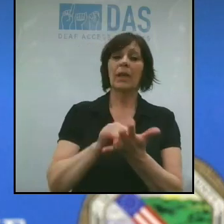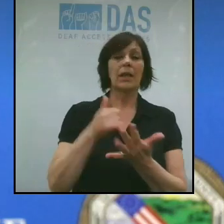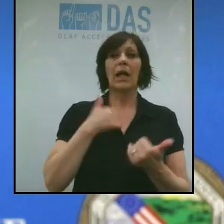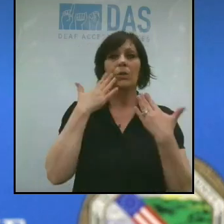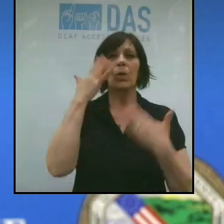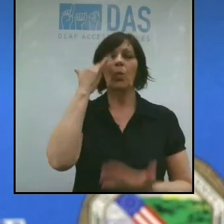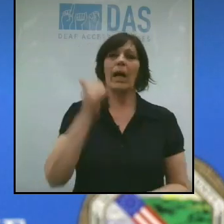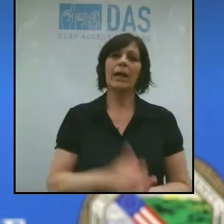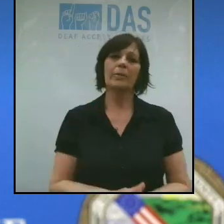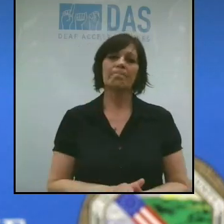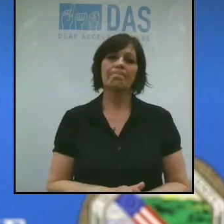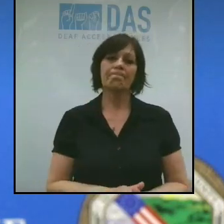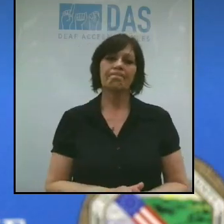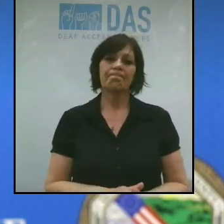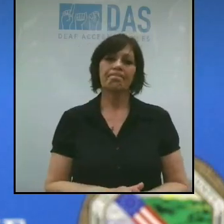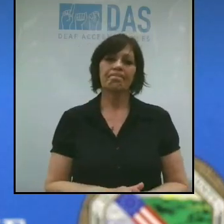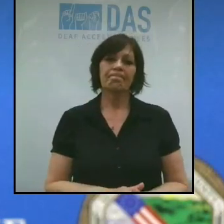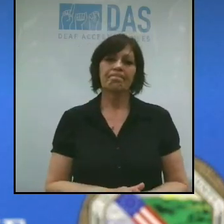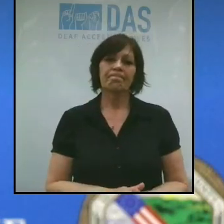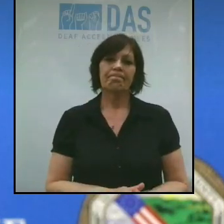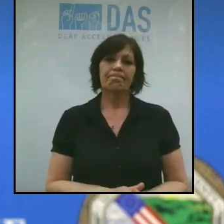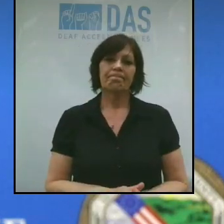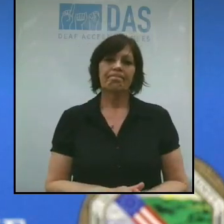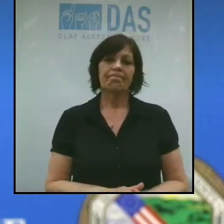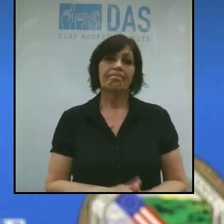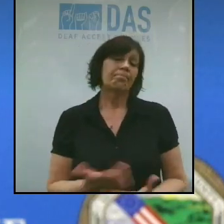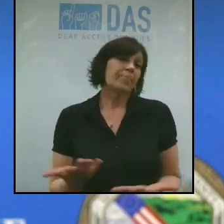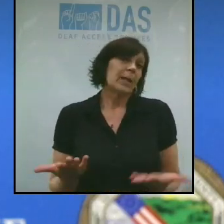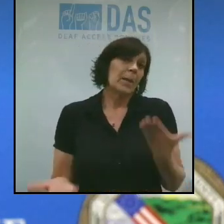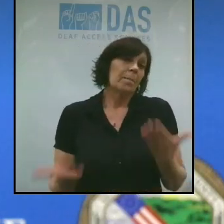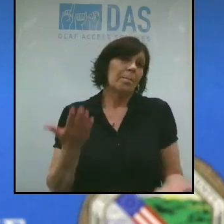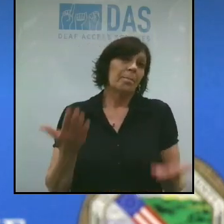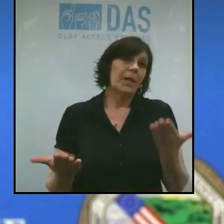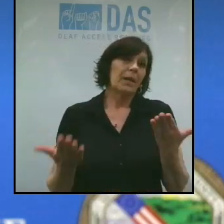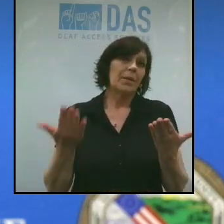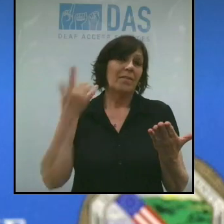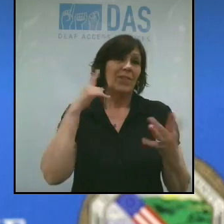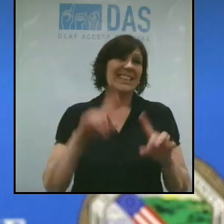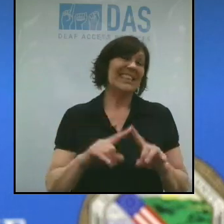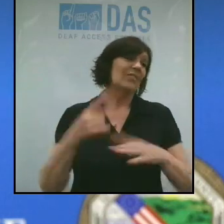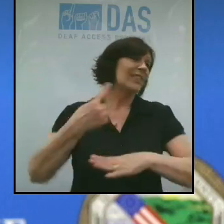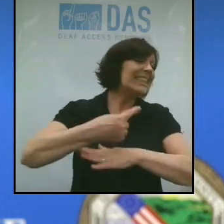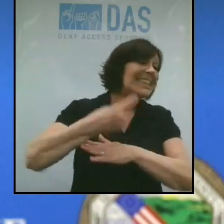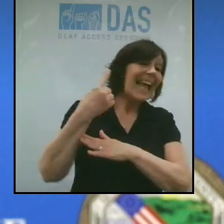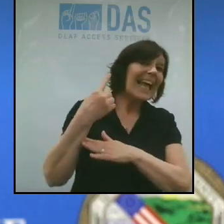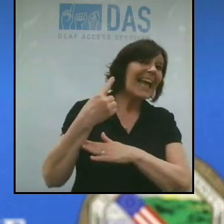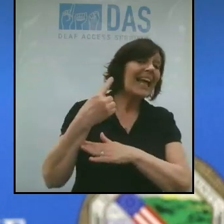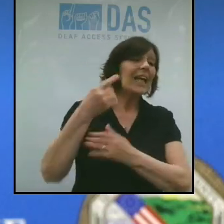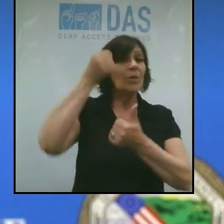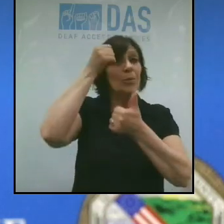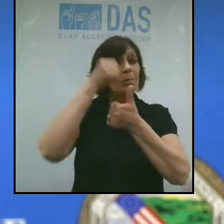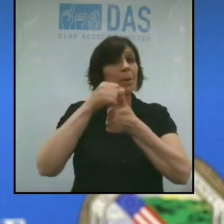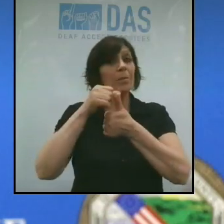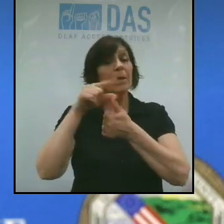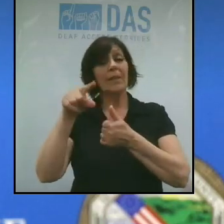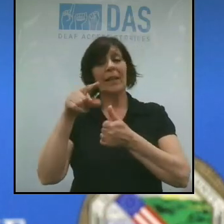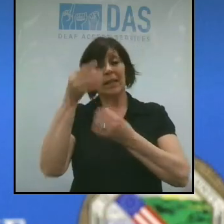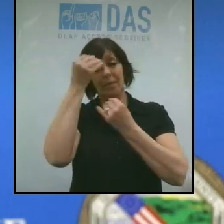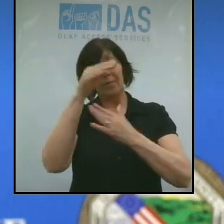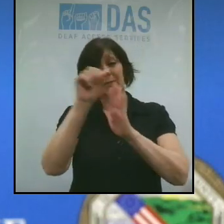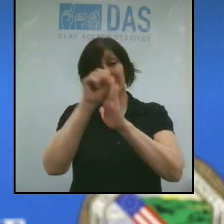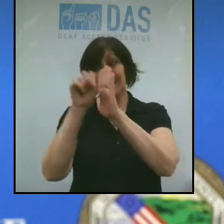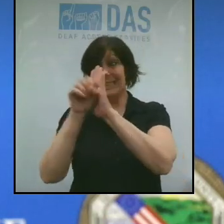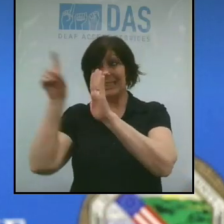that would be the case. The only thing I could think of is it could be for different days. Remember, the information that the state just put out for